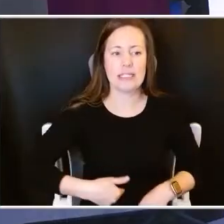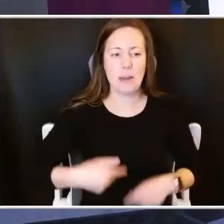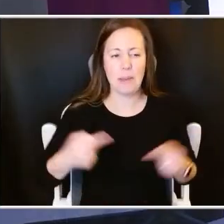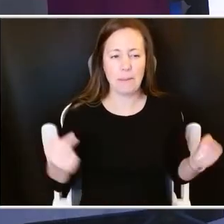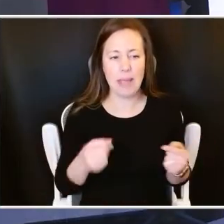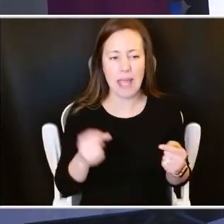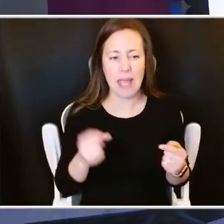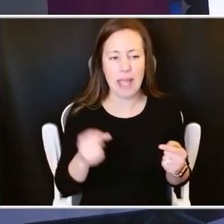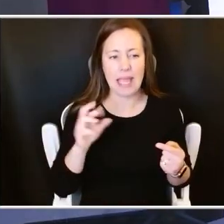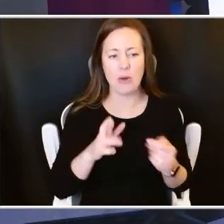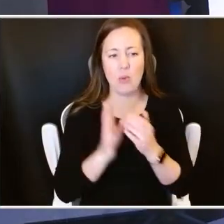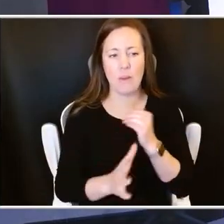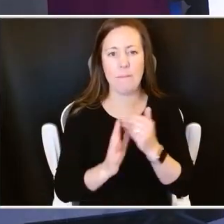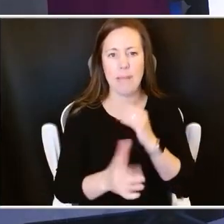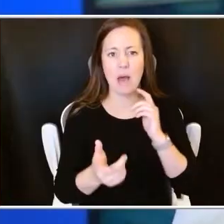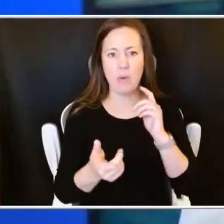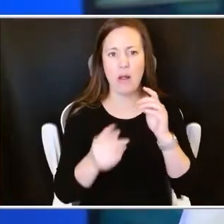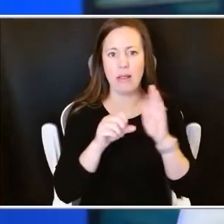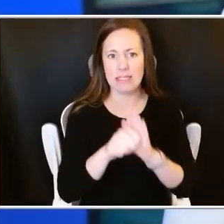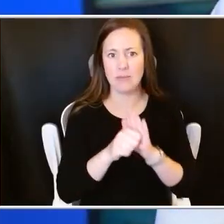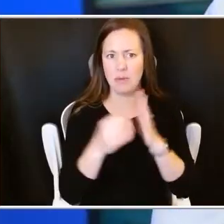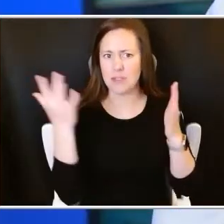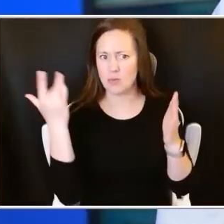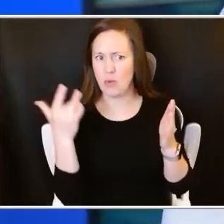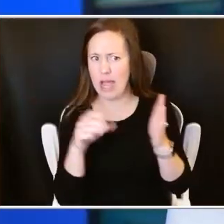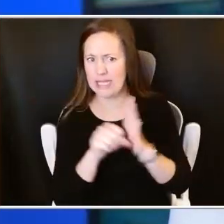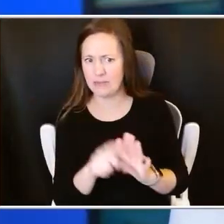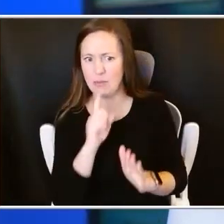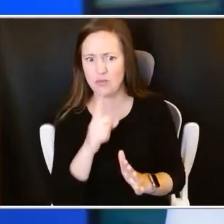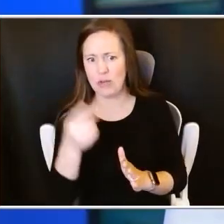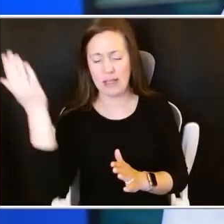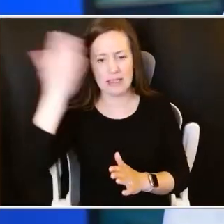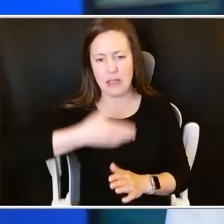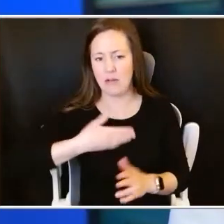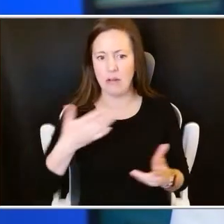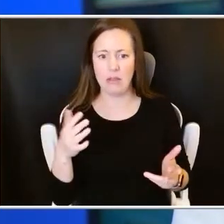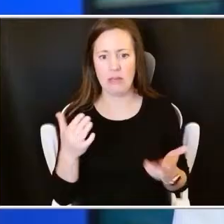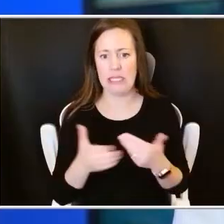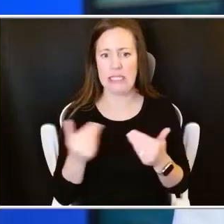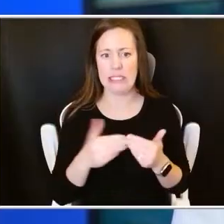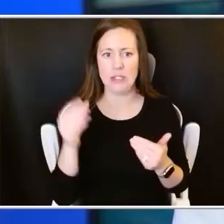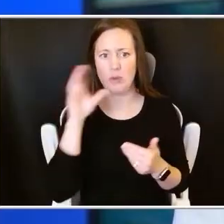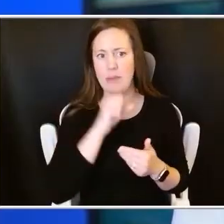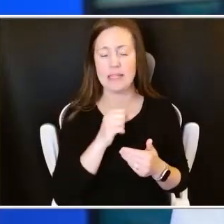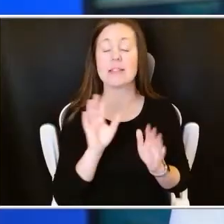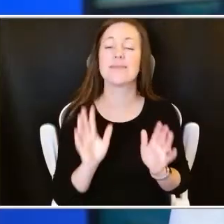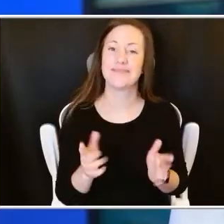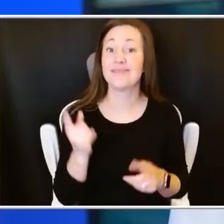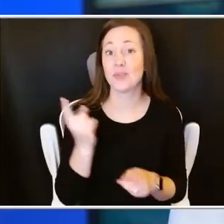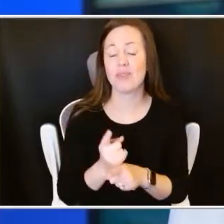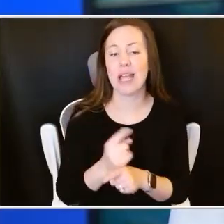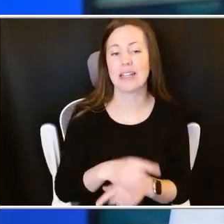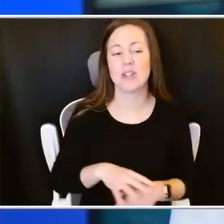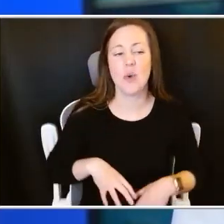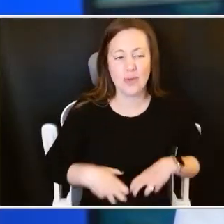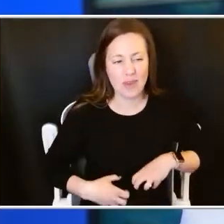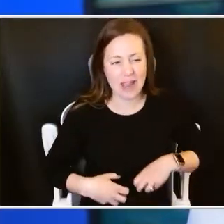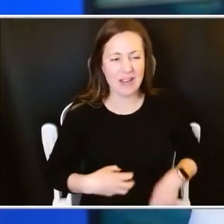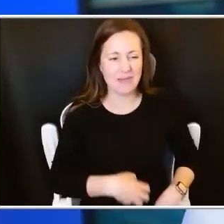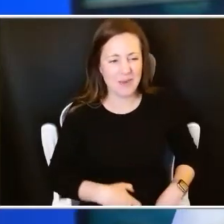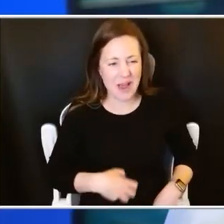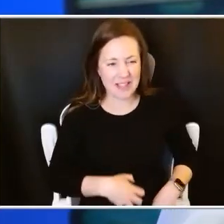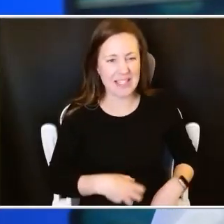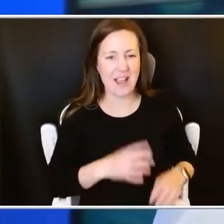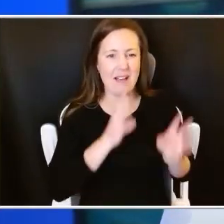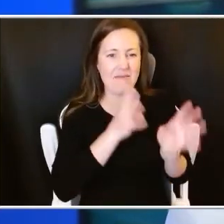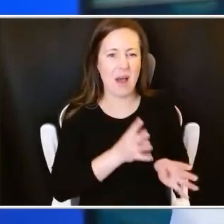so subtle and missed? Yeah, so the pain that you get, the crampiness, the nausea, vomiting, things like that, that will occur